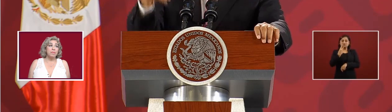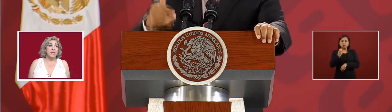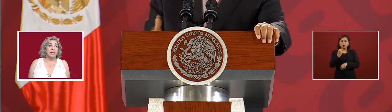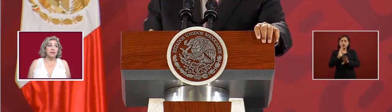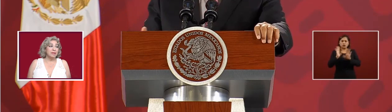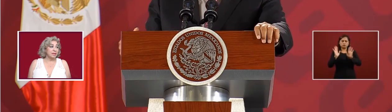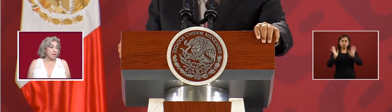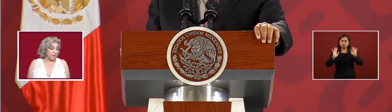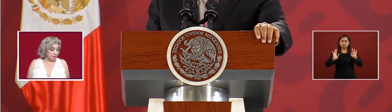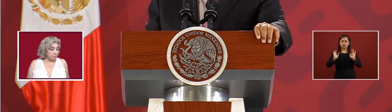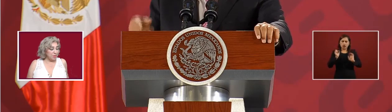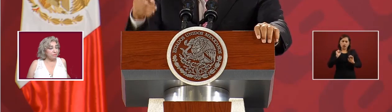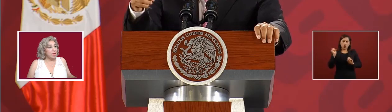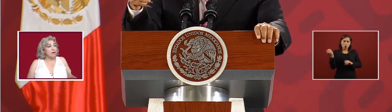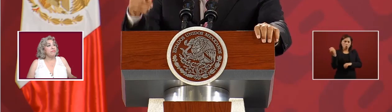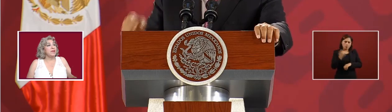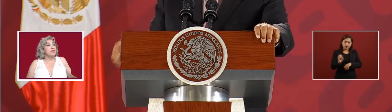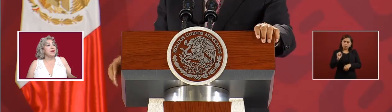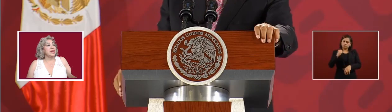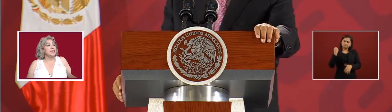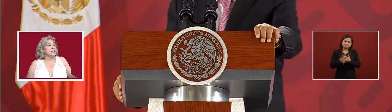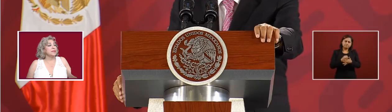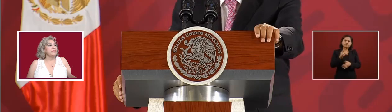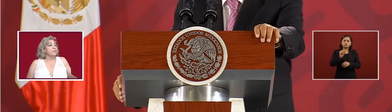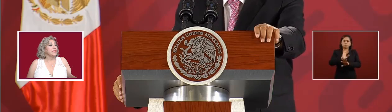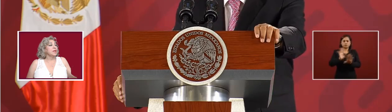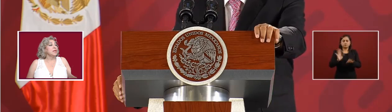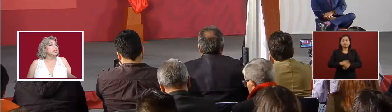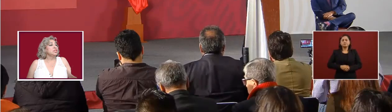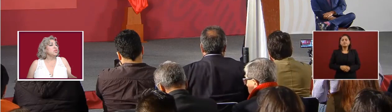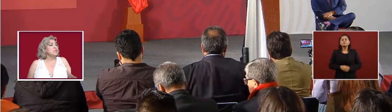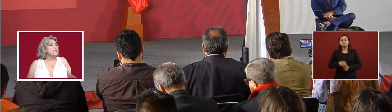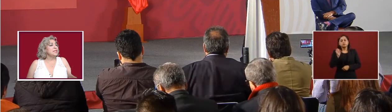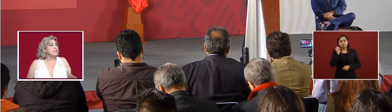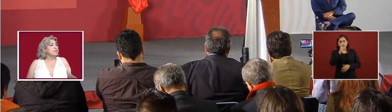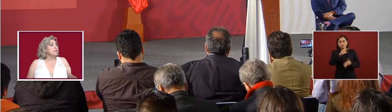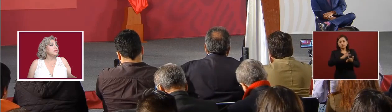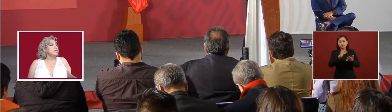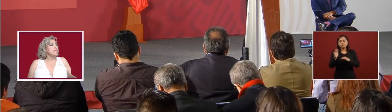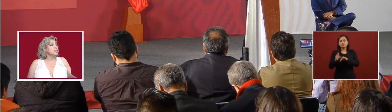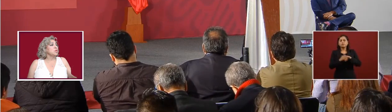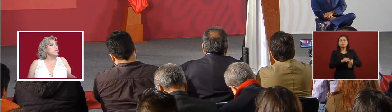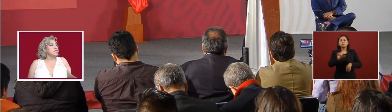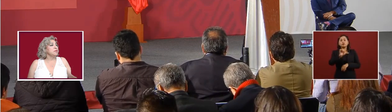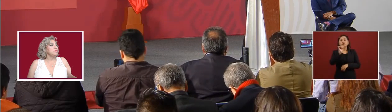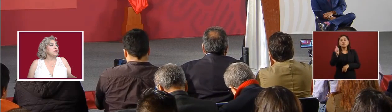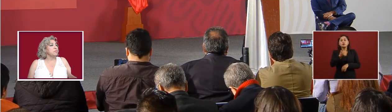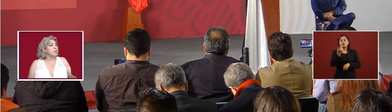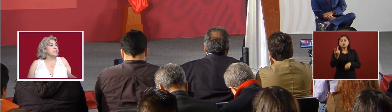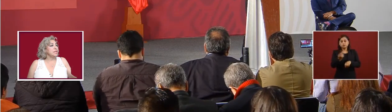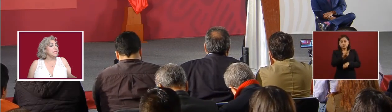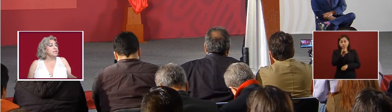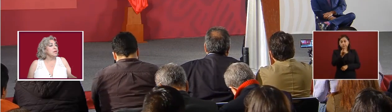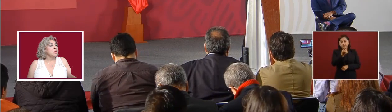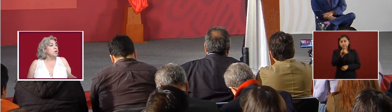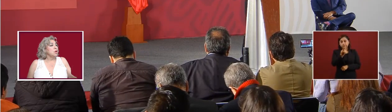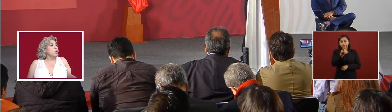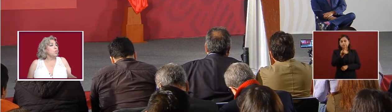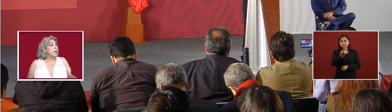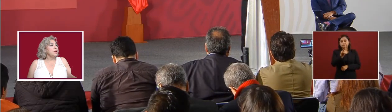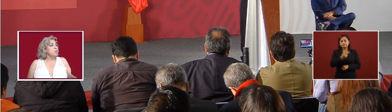that the nomina, be federalized. So, this, so, this next question, Mr. President,